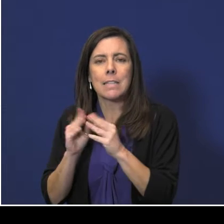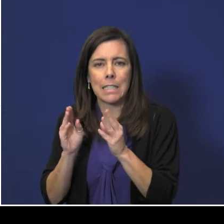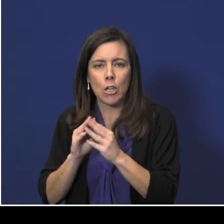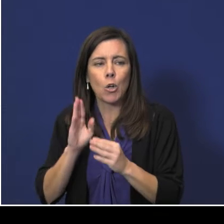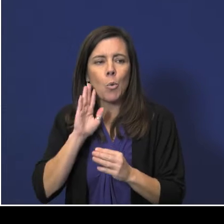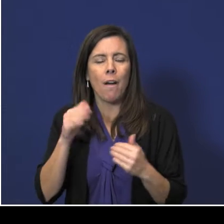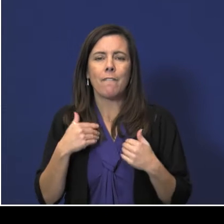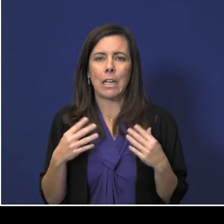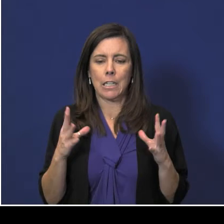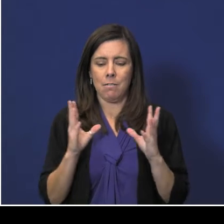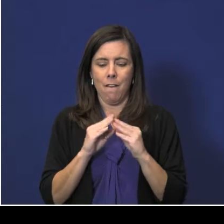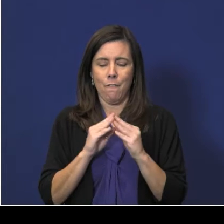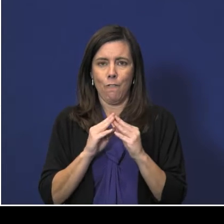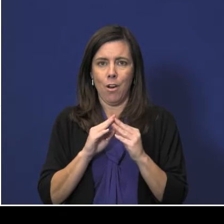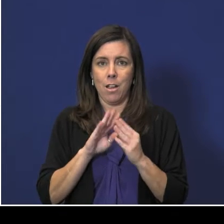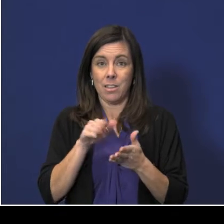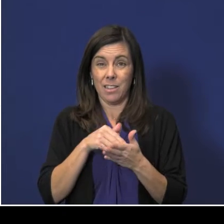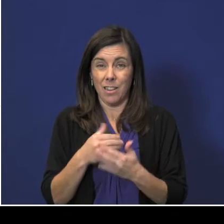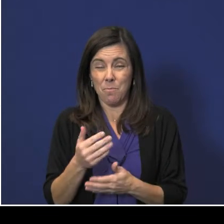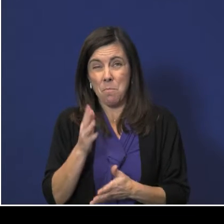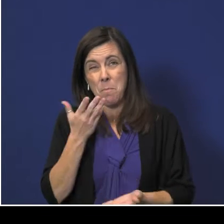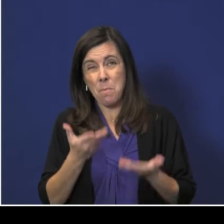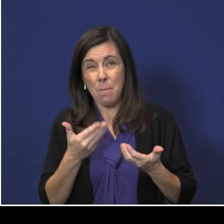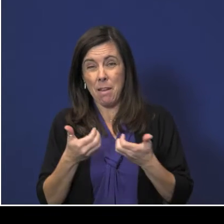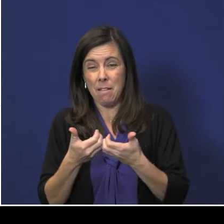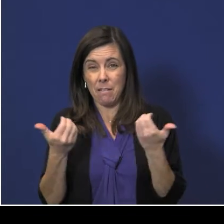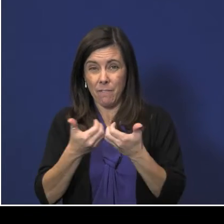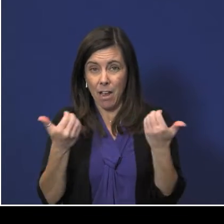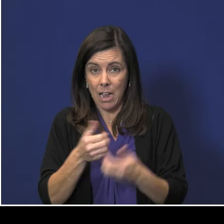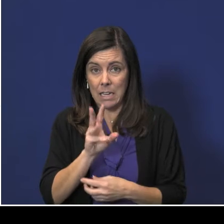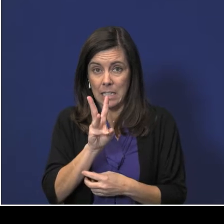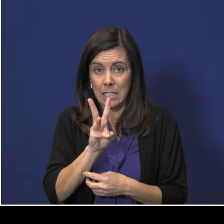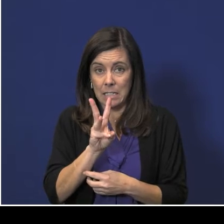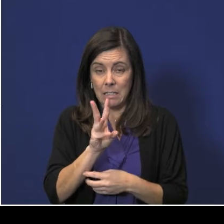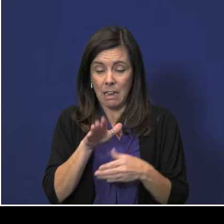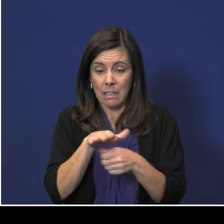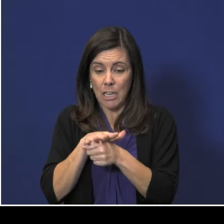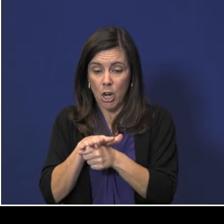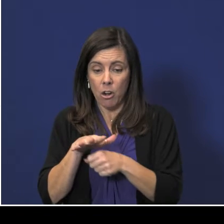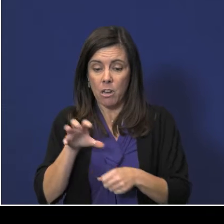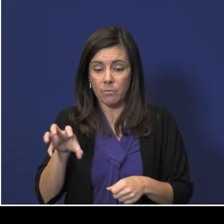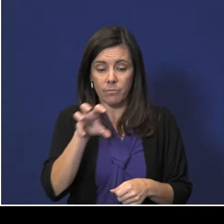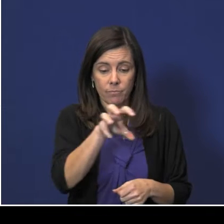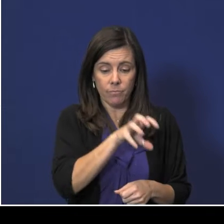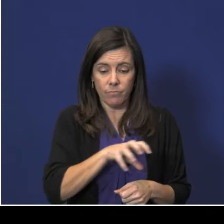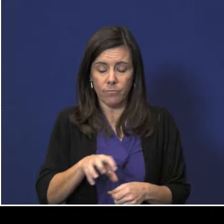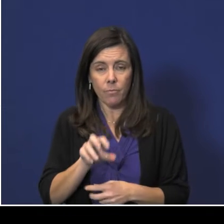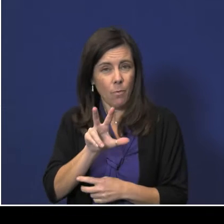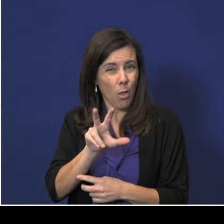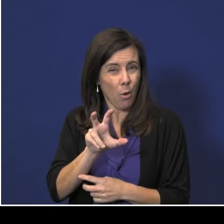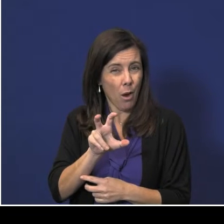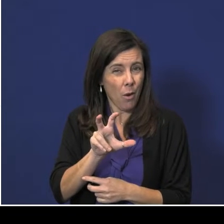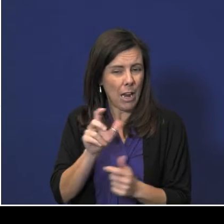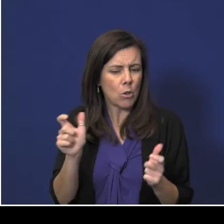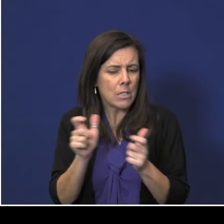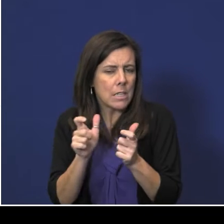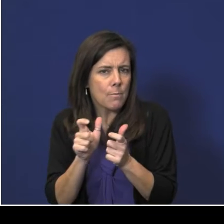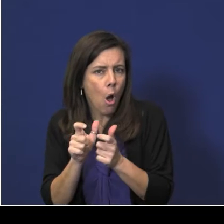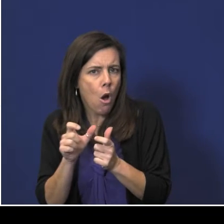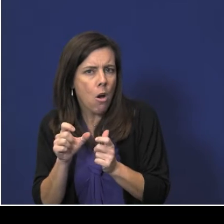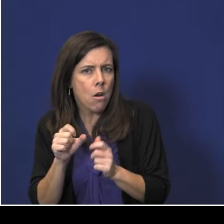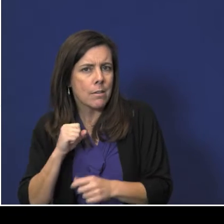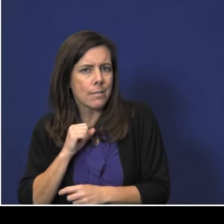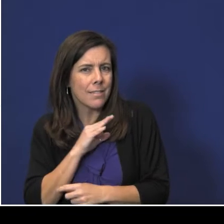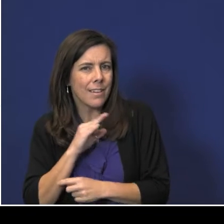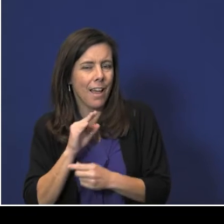be divided possibly into 6 areas. Again, housing from 300 to even smaller kind of staff and training